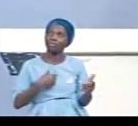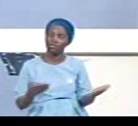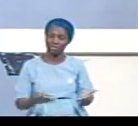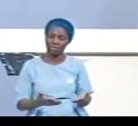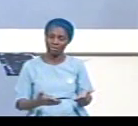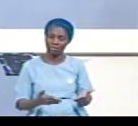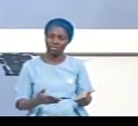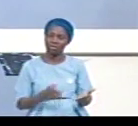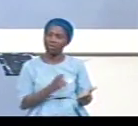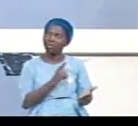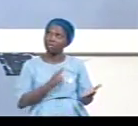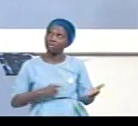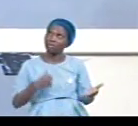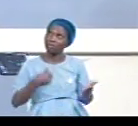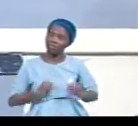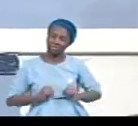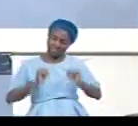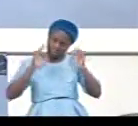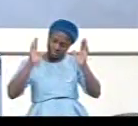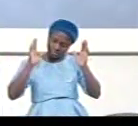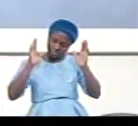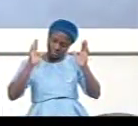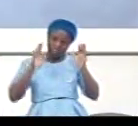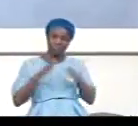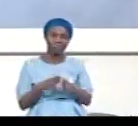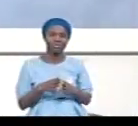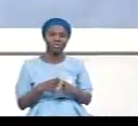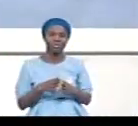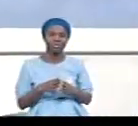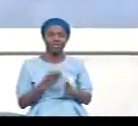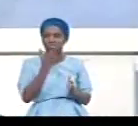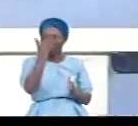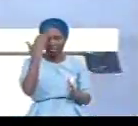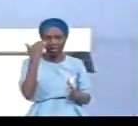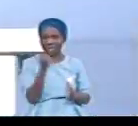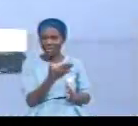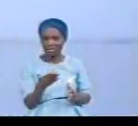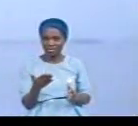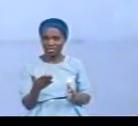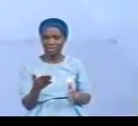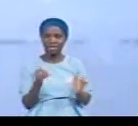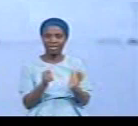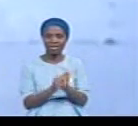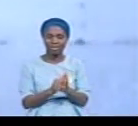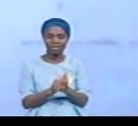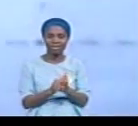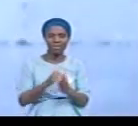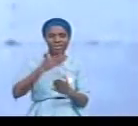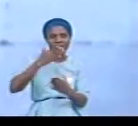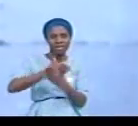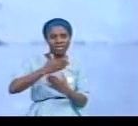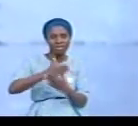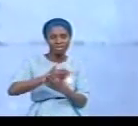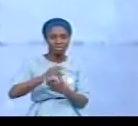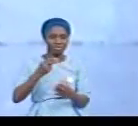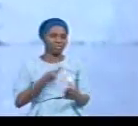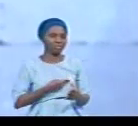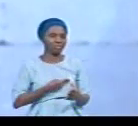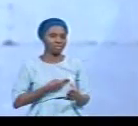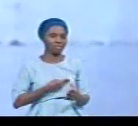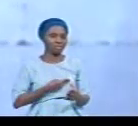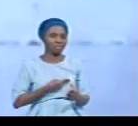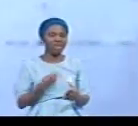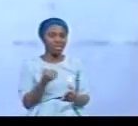Lord, here am I. Forget anything that hinders us,